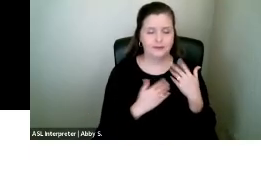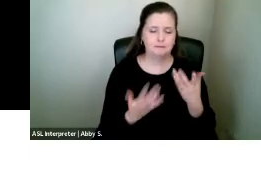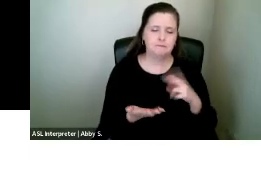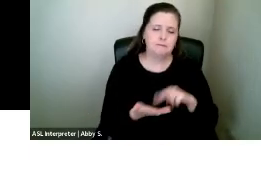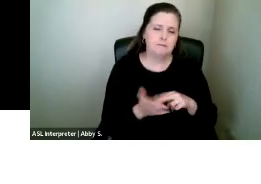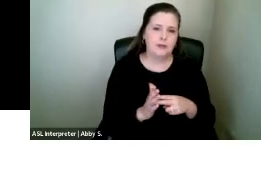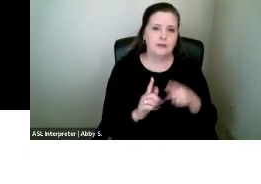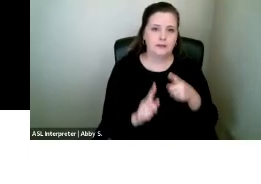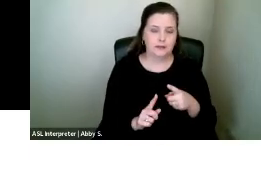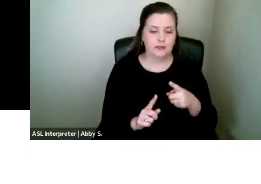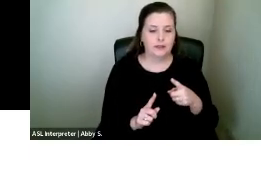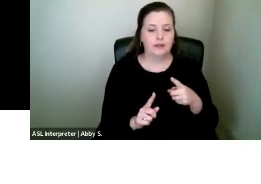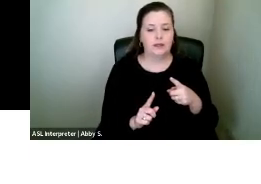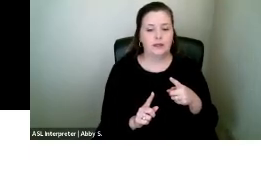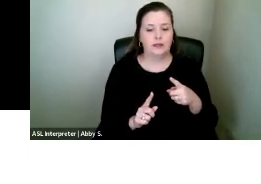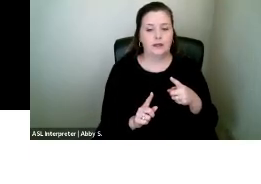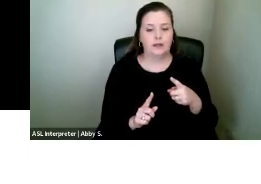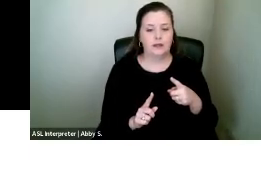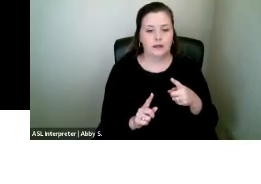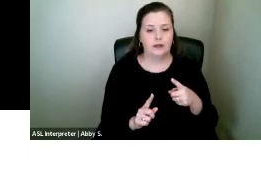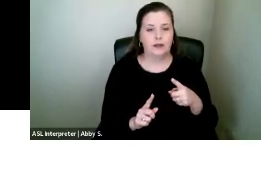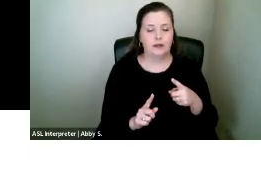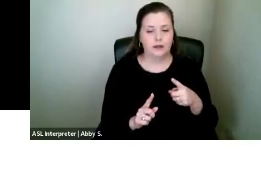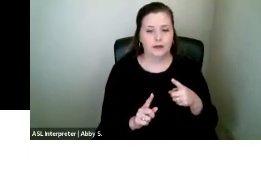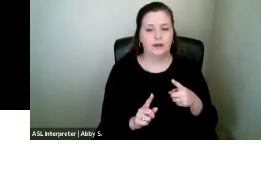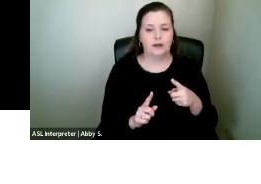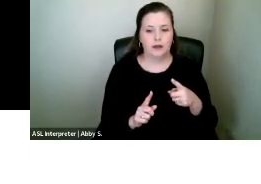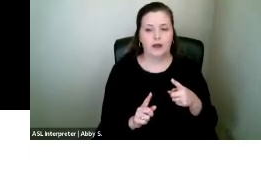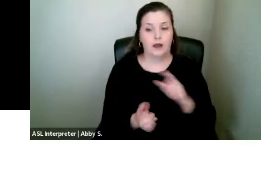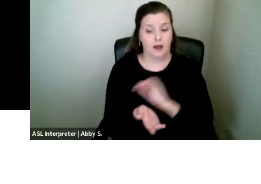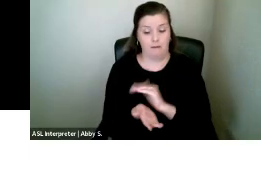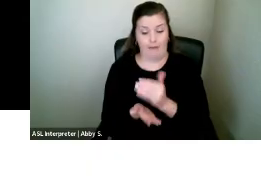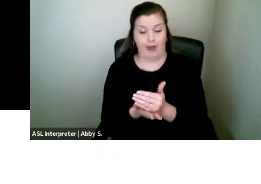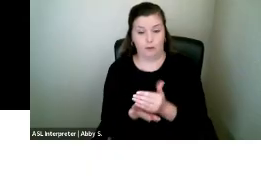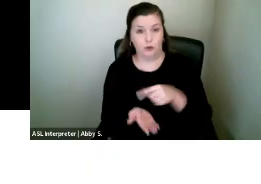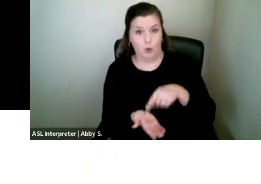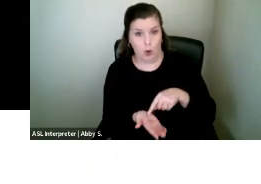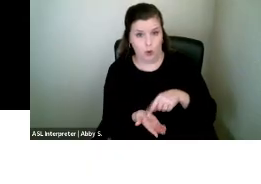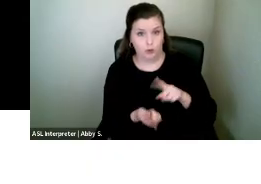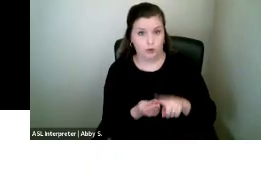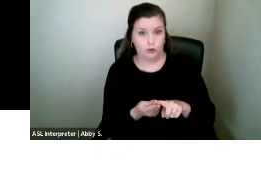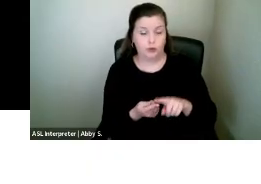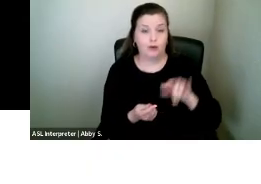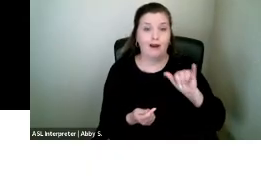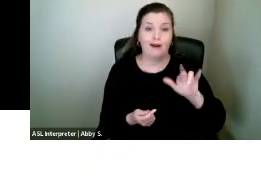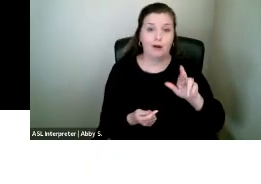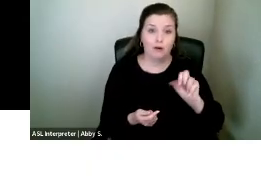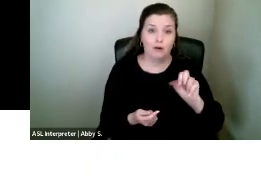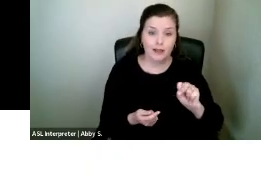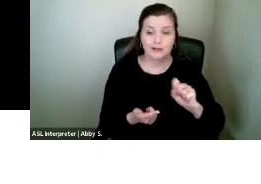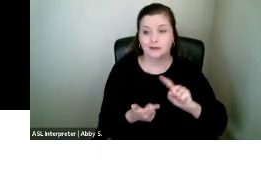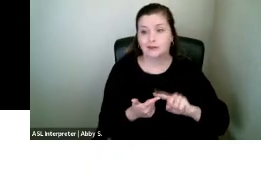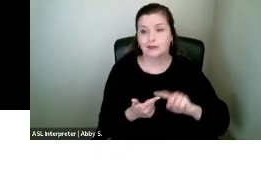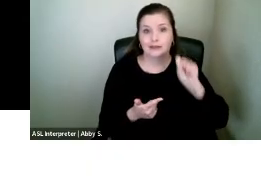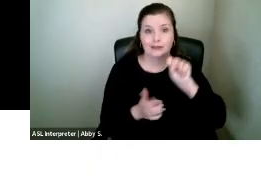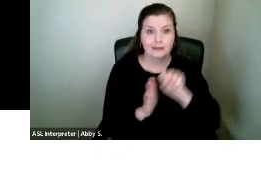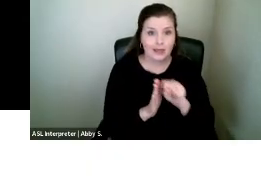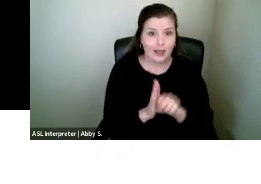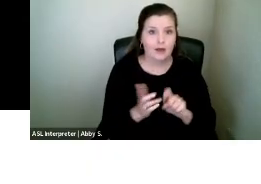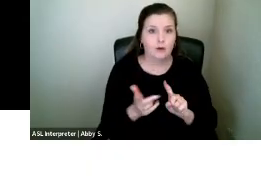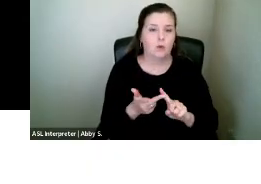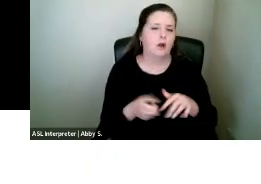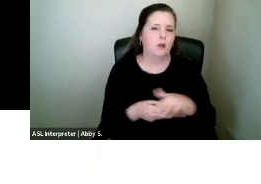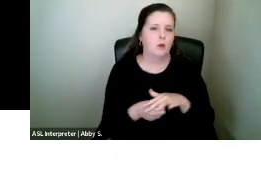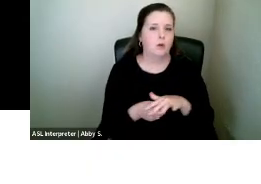there's an amount of taxes that you owe to the IRS or to your state or local government. You usually